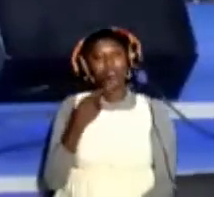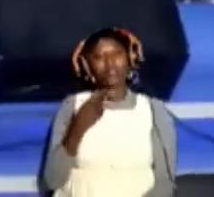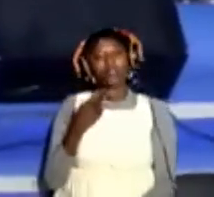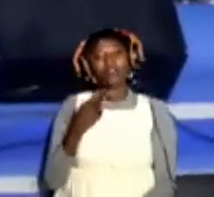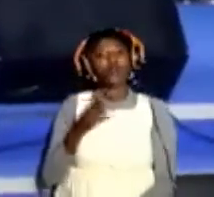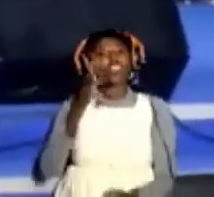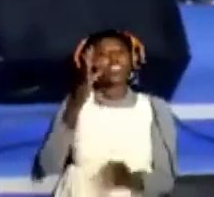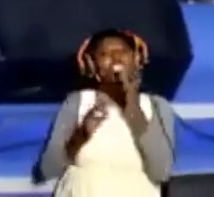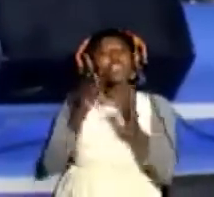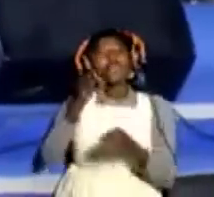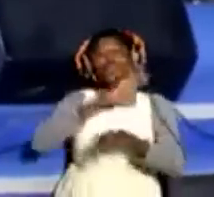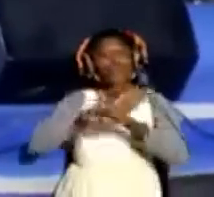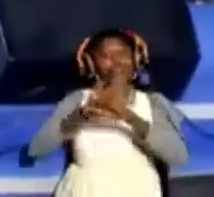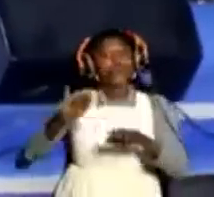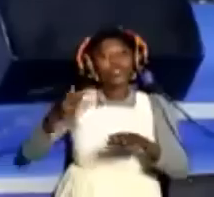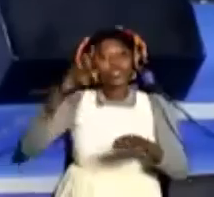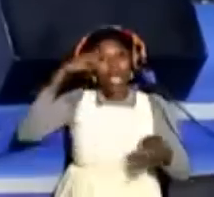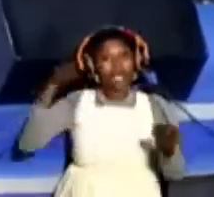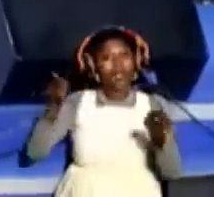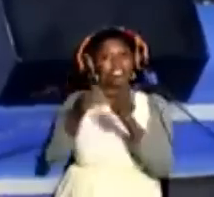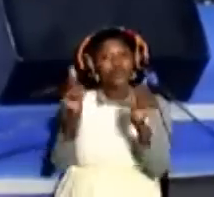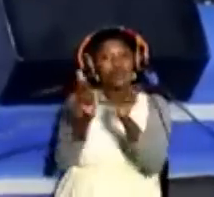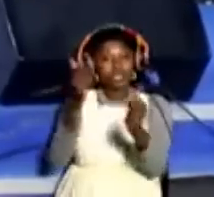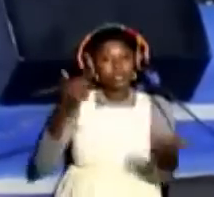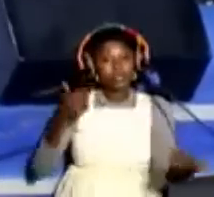even if you don't agree with Brother Gbile,